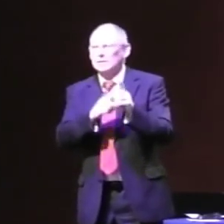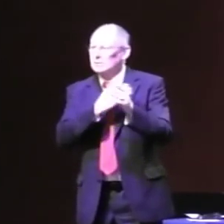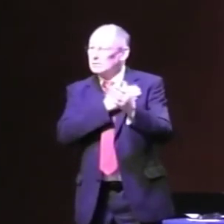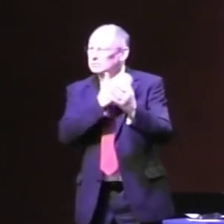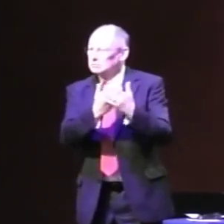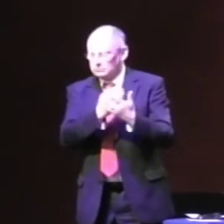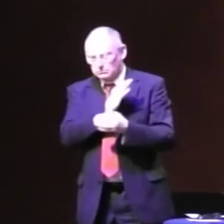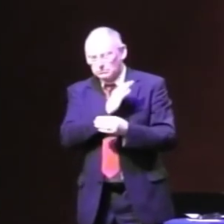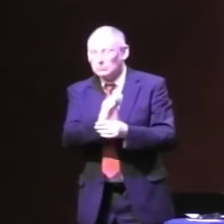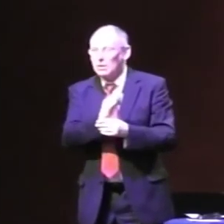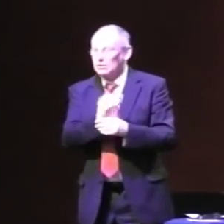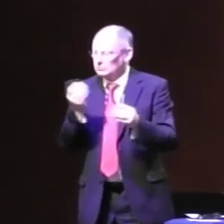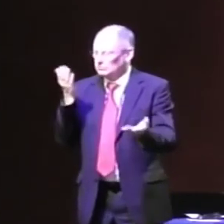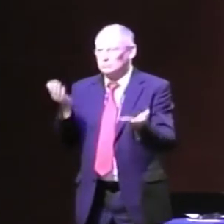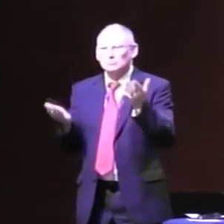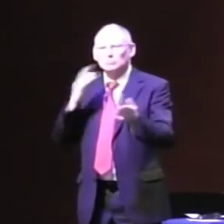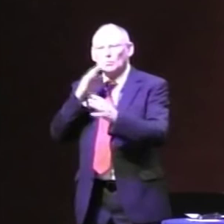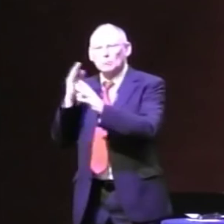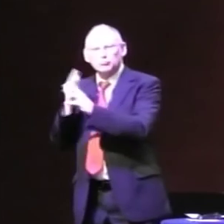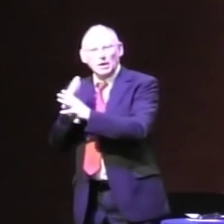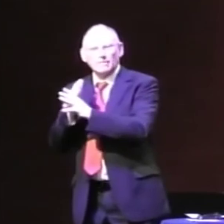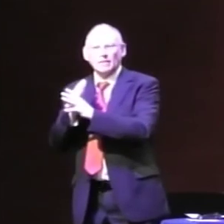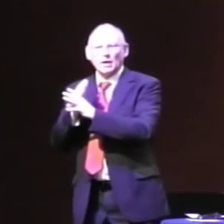The balance of power between private landlords and